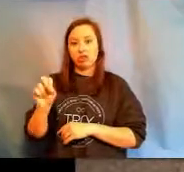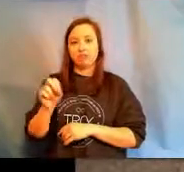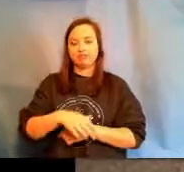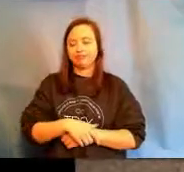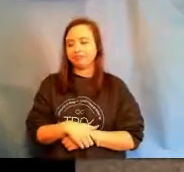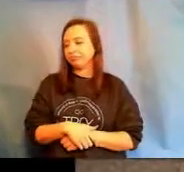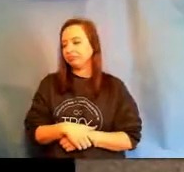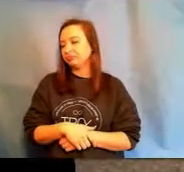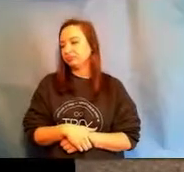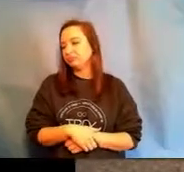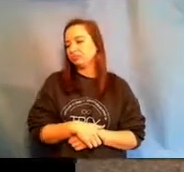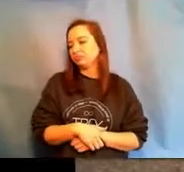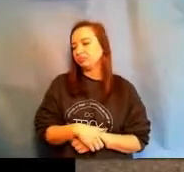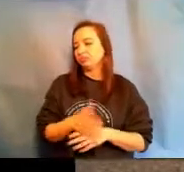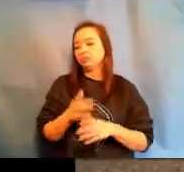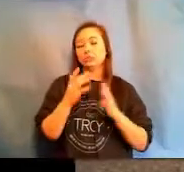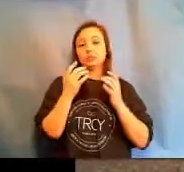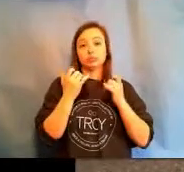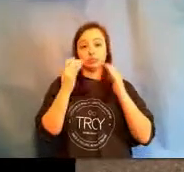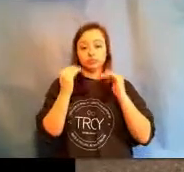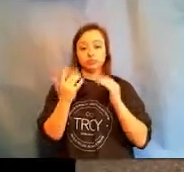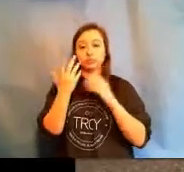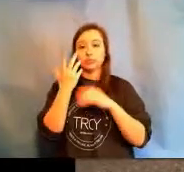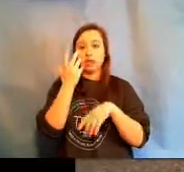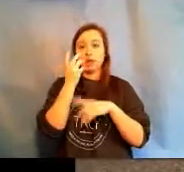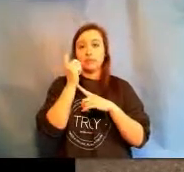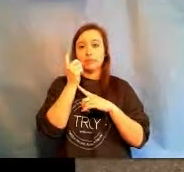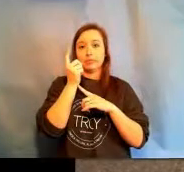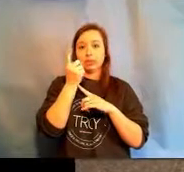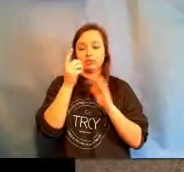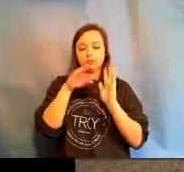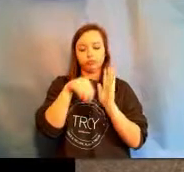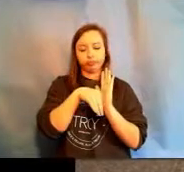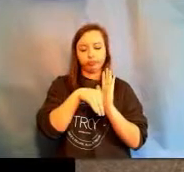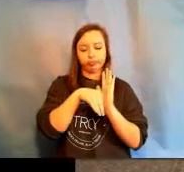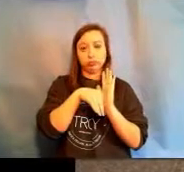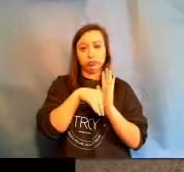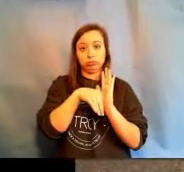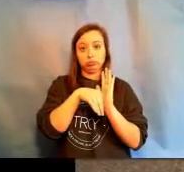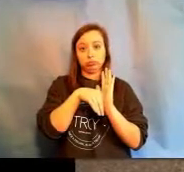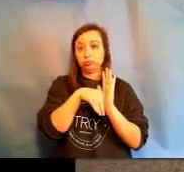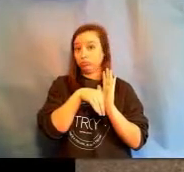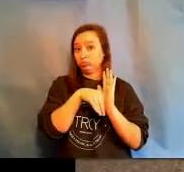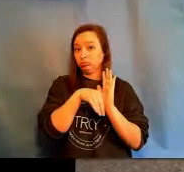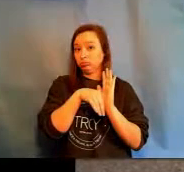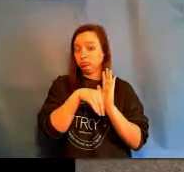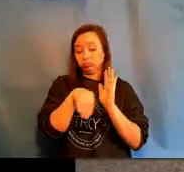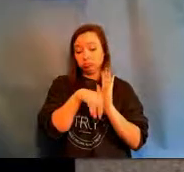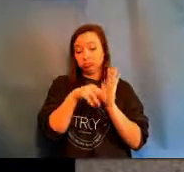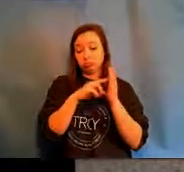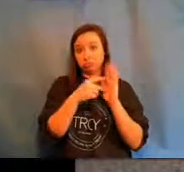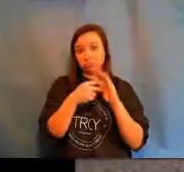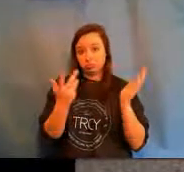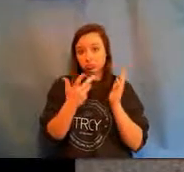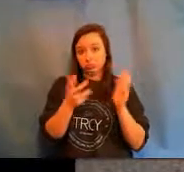right, let's look at the next one. Let's do our minute hand first. He is also pointing to the 6. When our minute hand is pointing down at the 6,